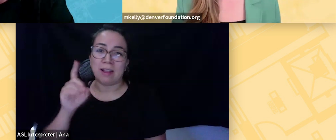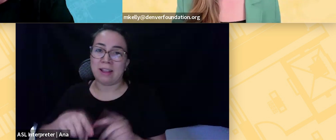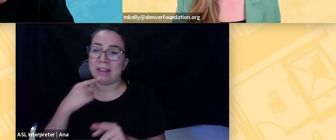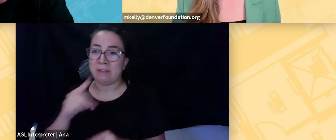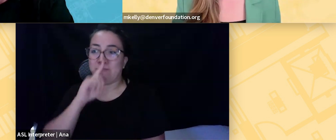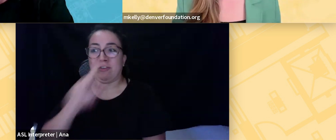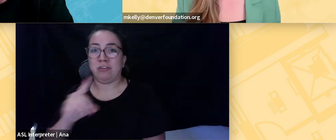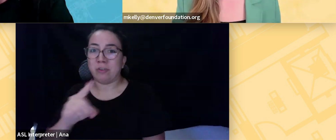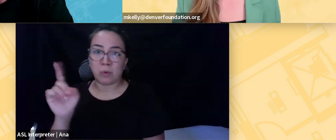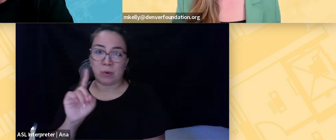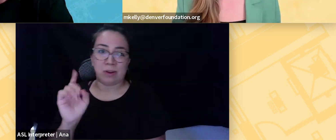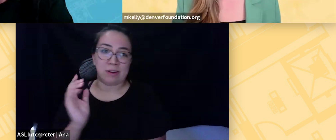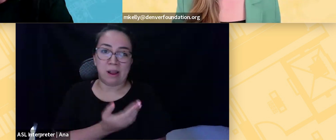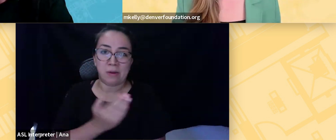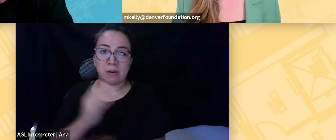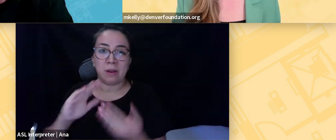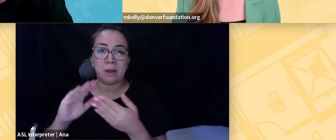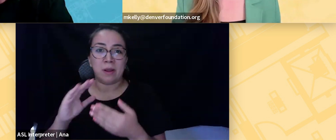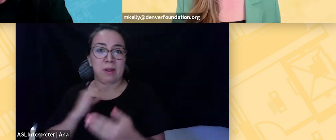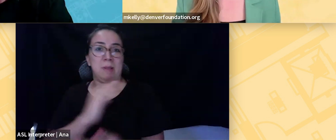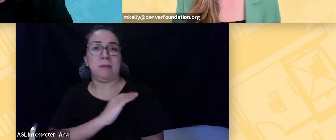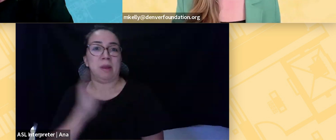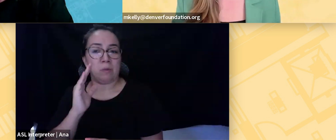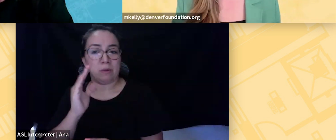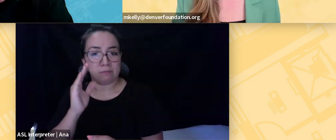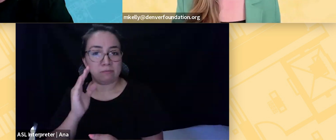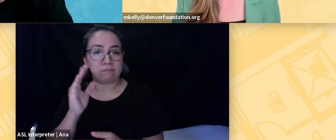certain where our committee would come down on that.